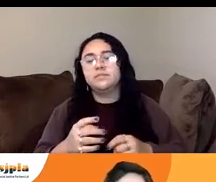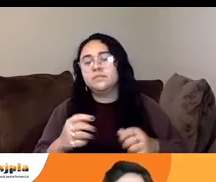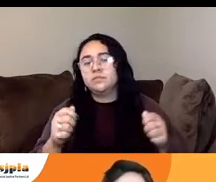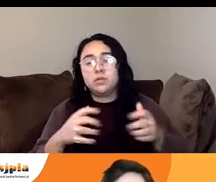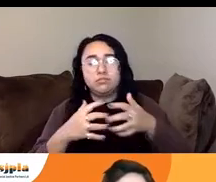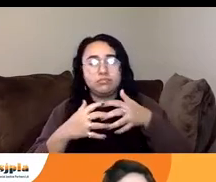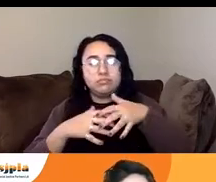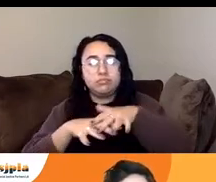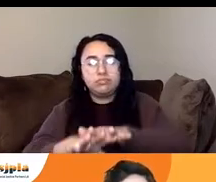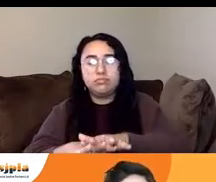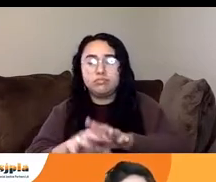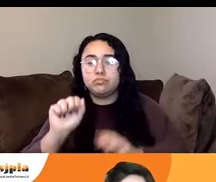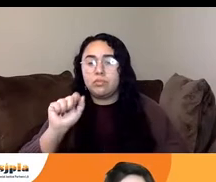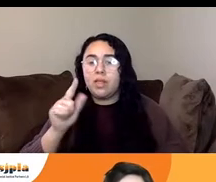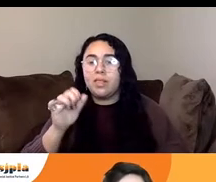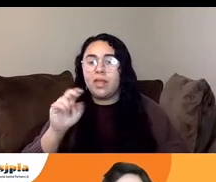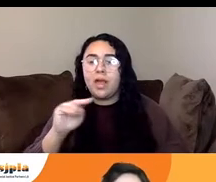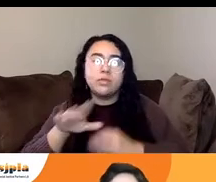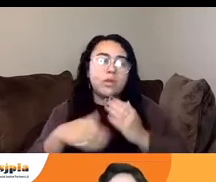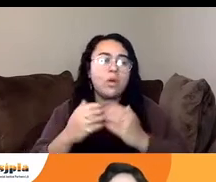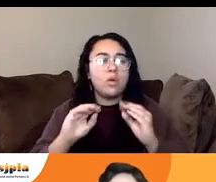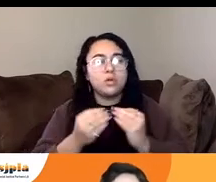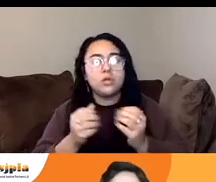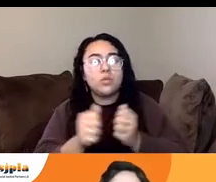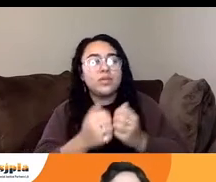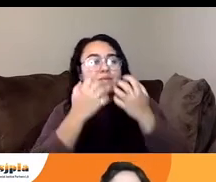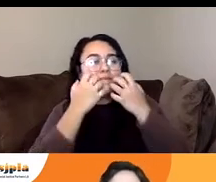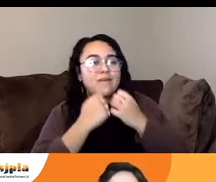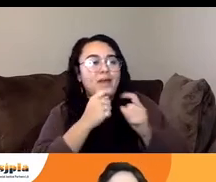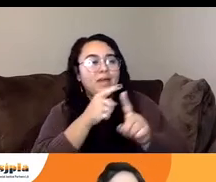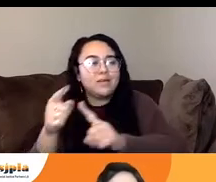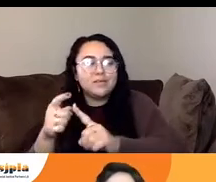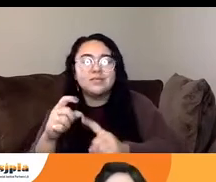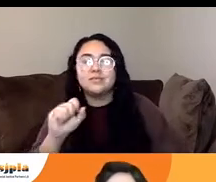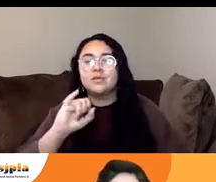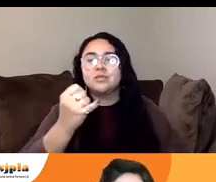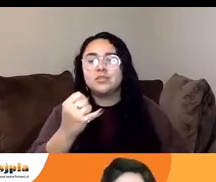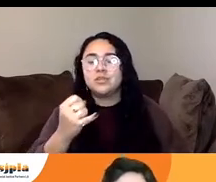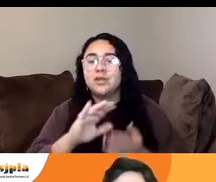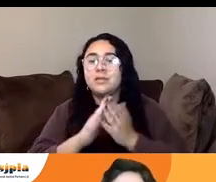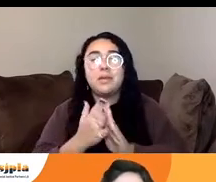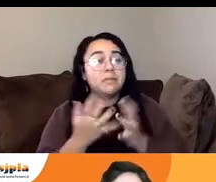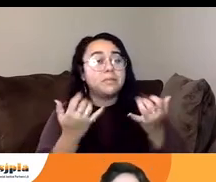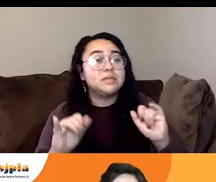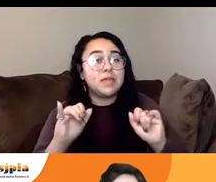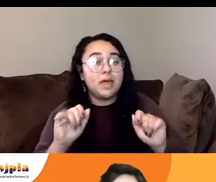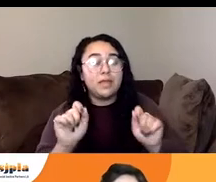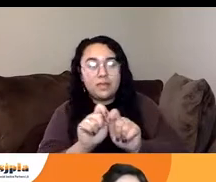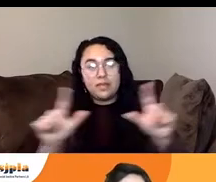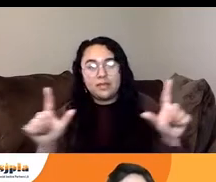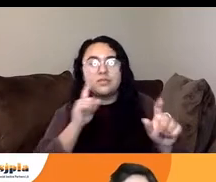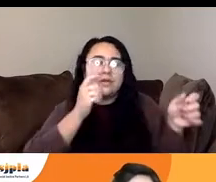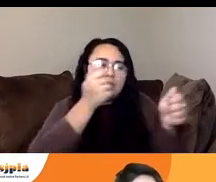do, with the values of social justice. It became and still is the lens for every single decision we make, from